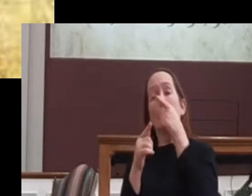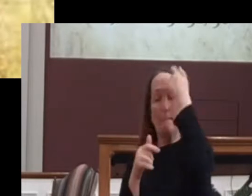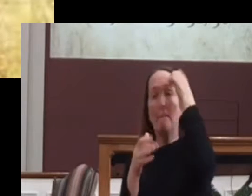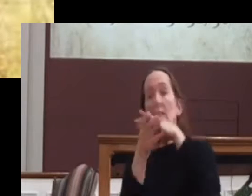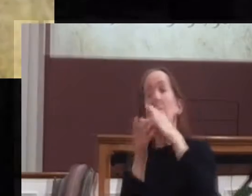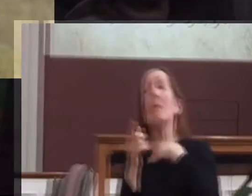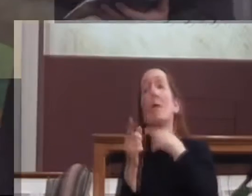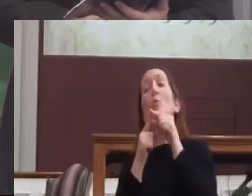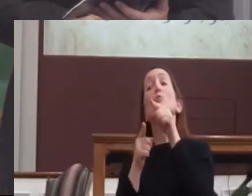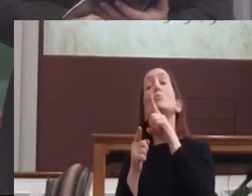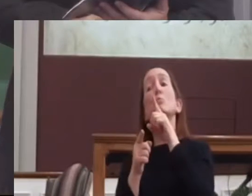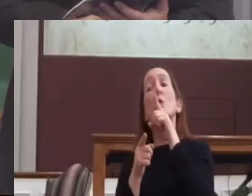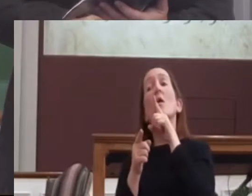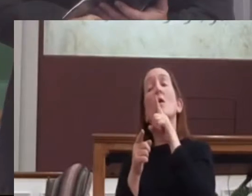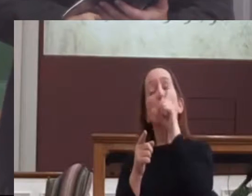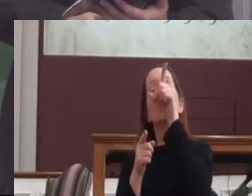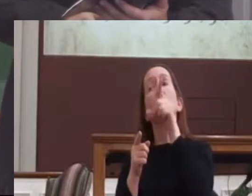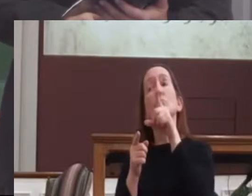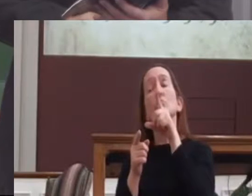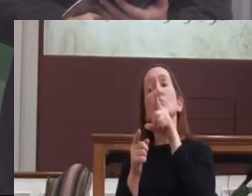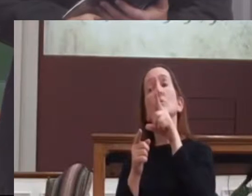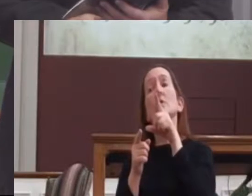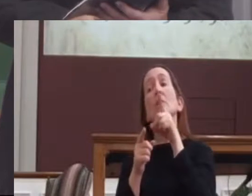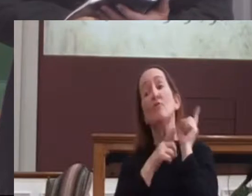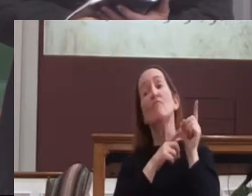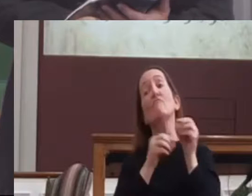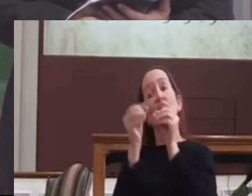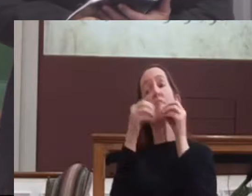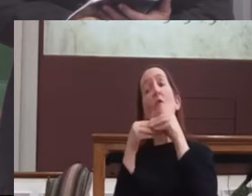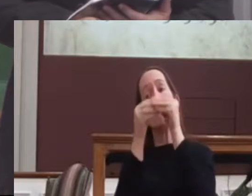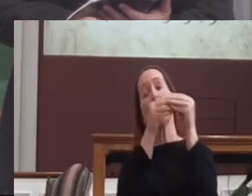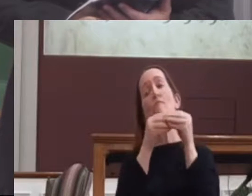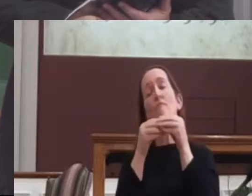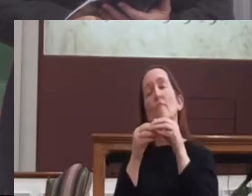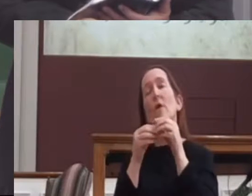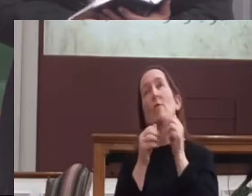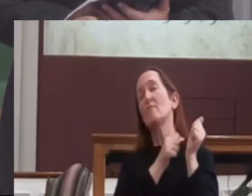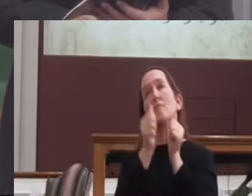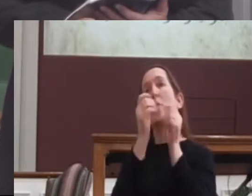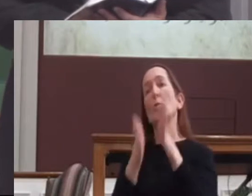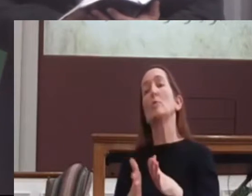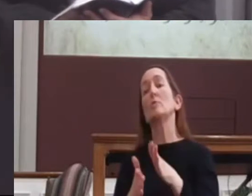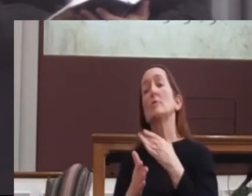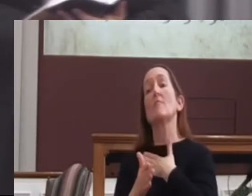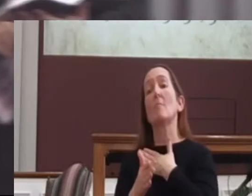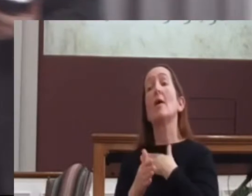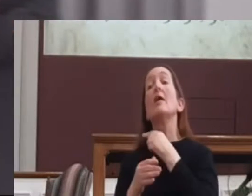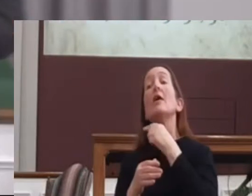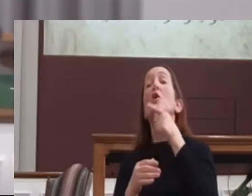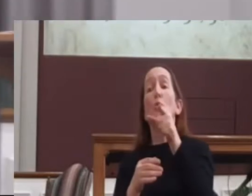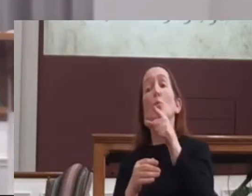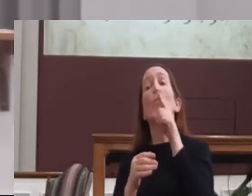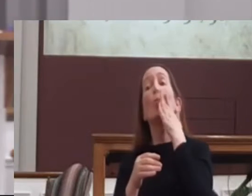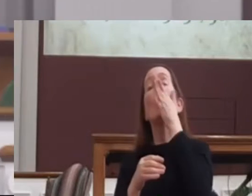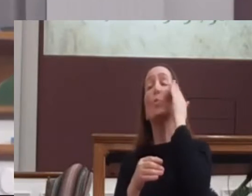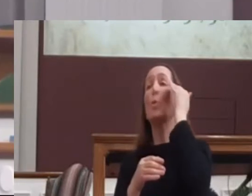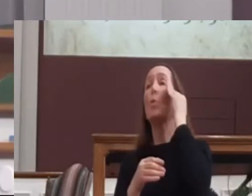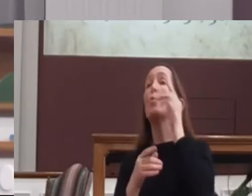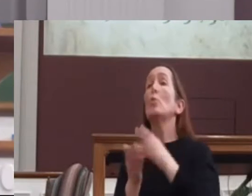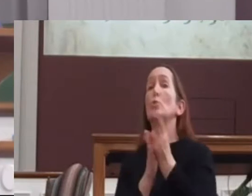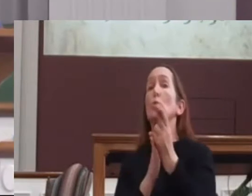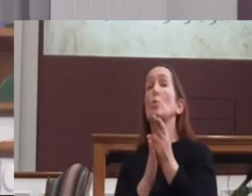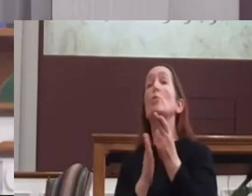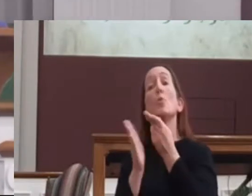you continue in my word, then you are truly disciples of mine, and you will know the truth,